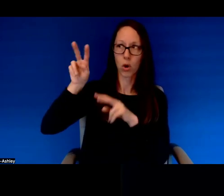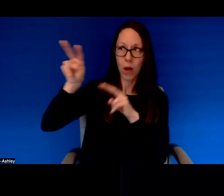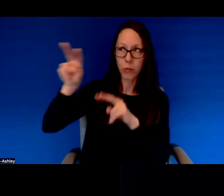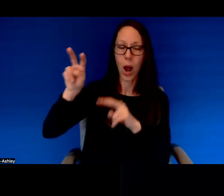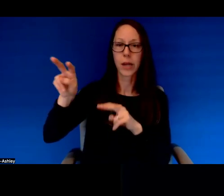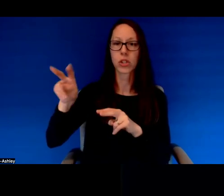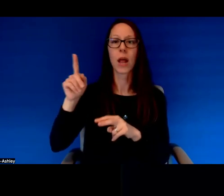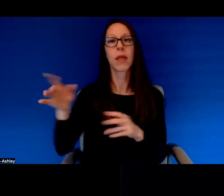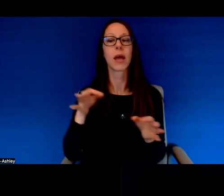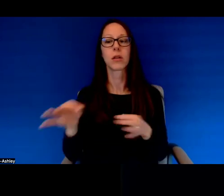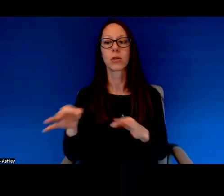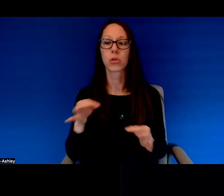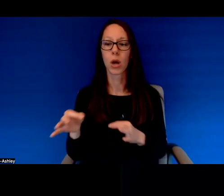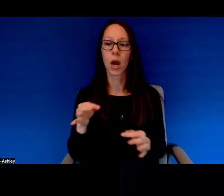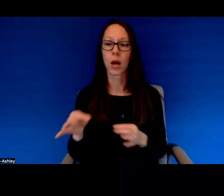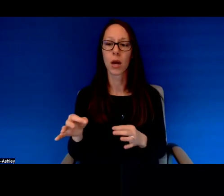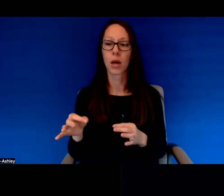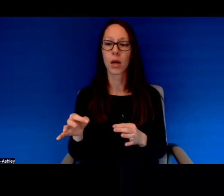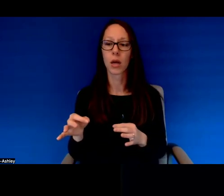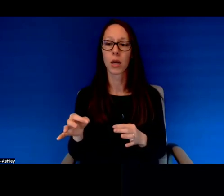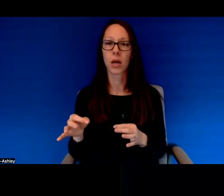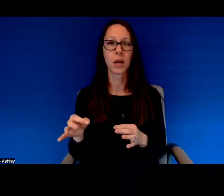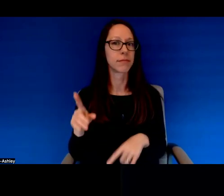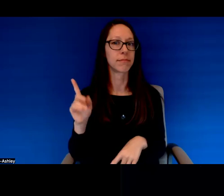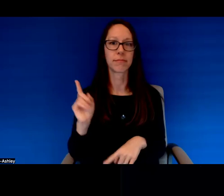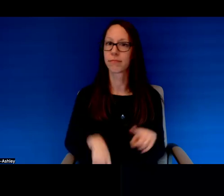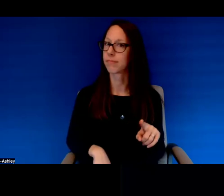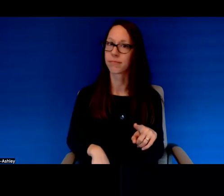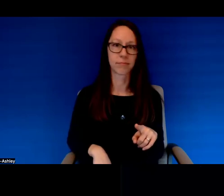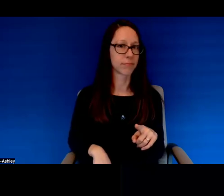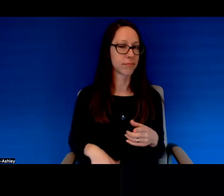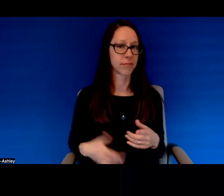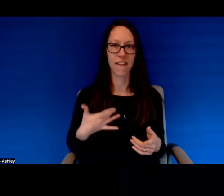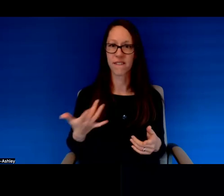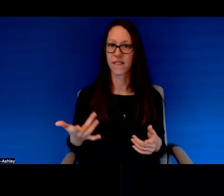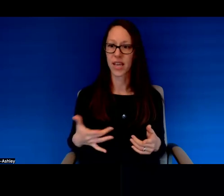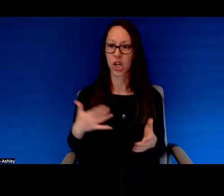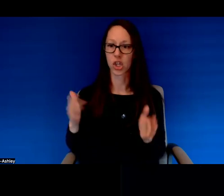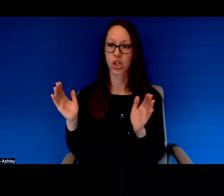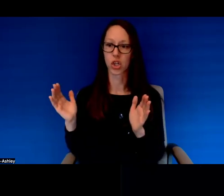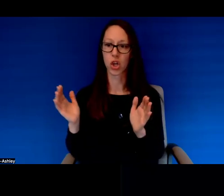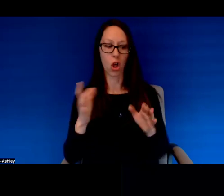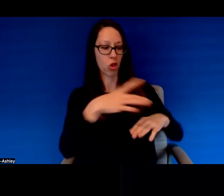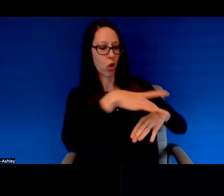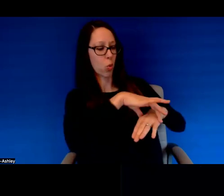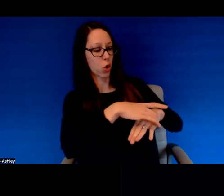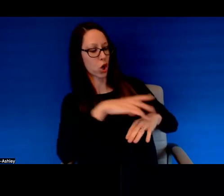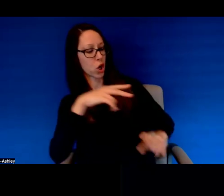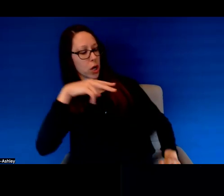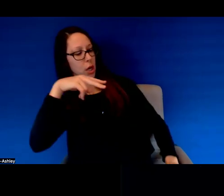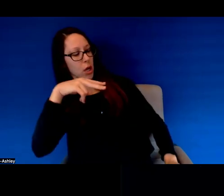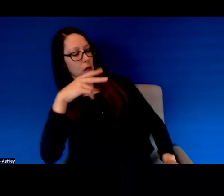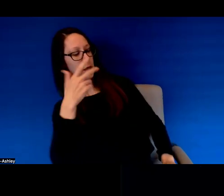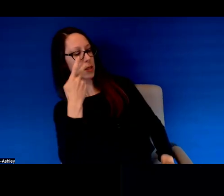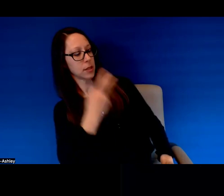they describe it as pretty much an indescribable feeling about how small the world is and how small